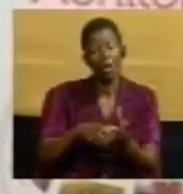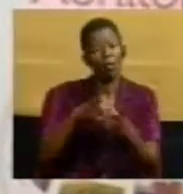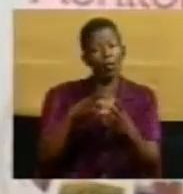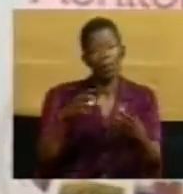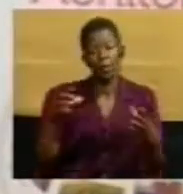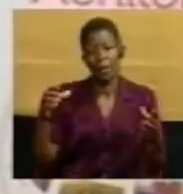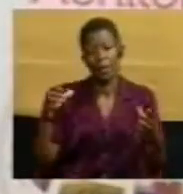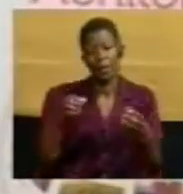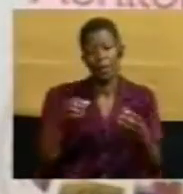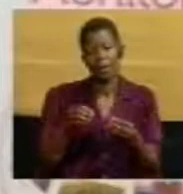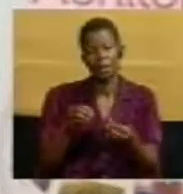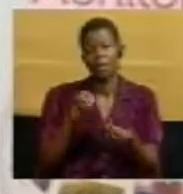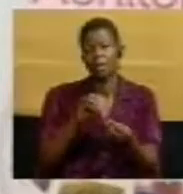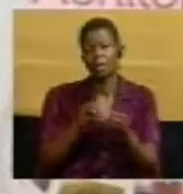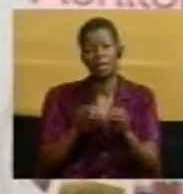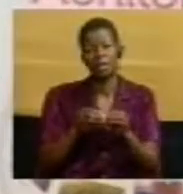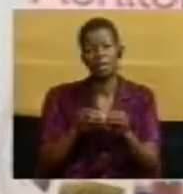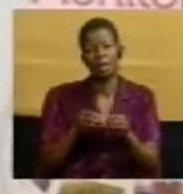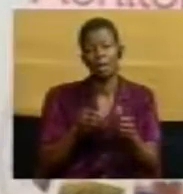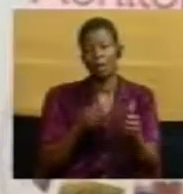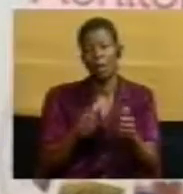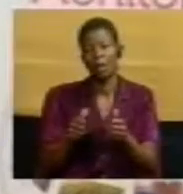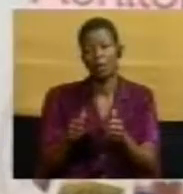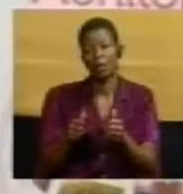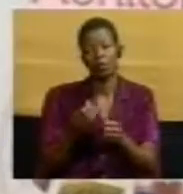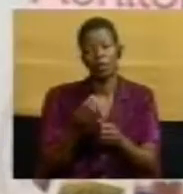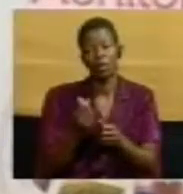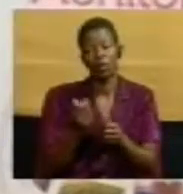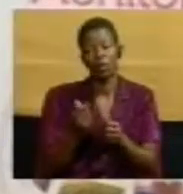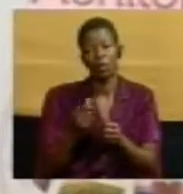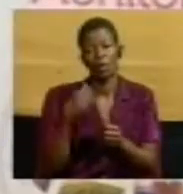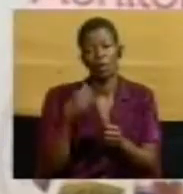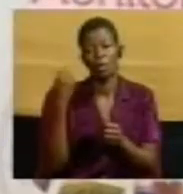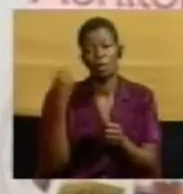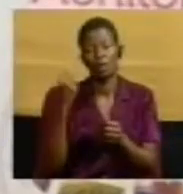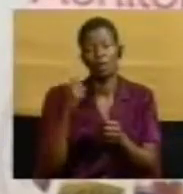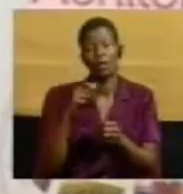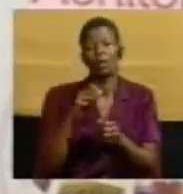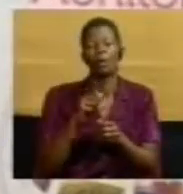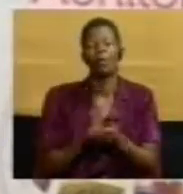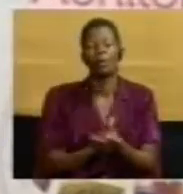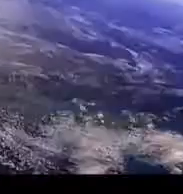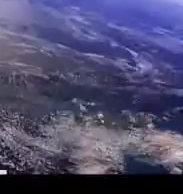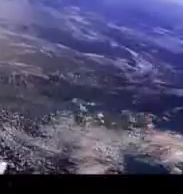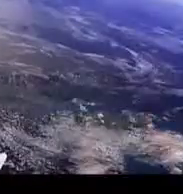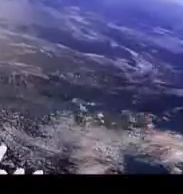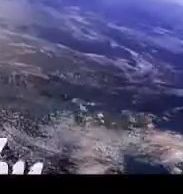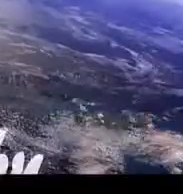that is not good for the economy, because it ends up pushing inflation to be very high.